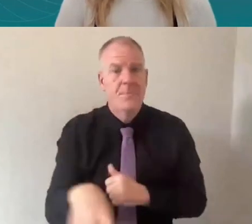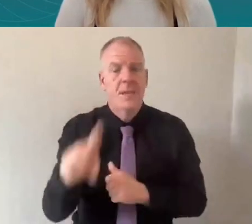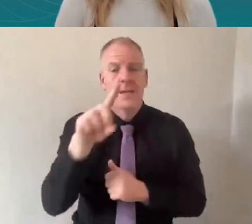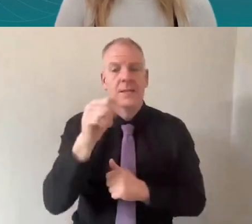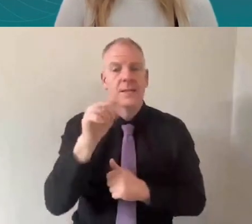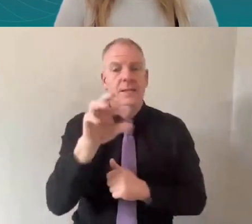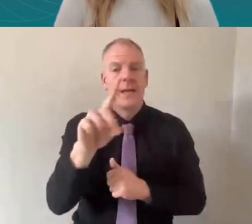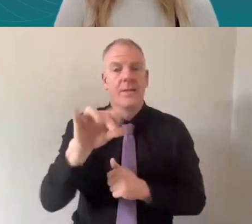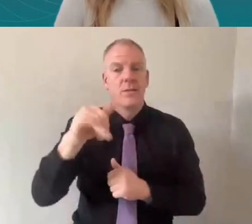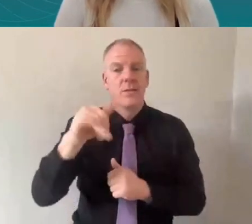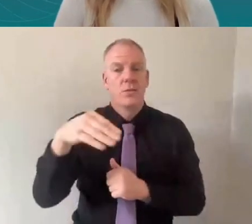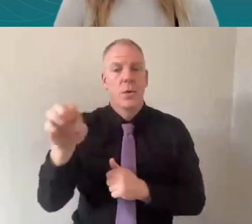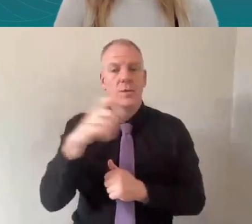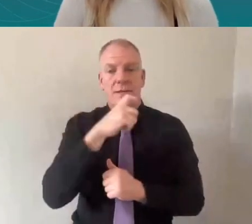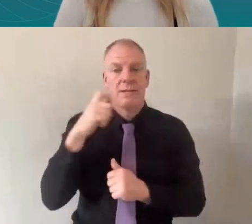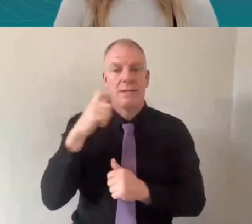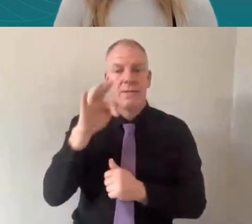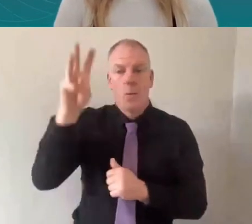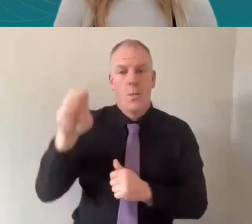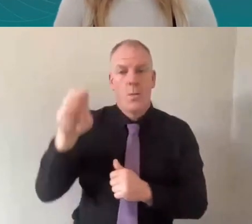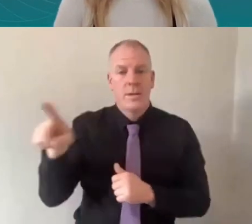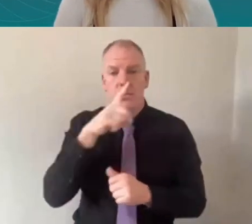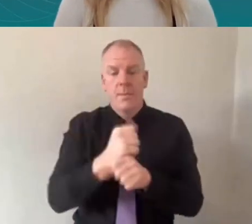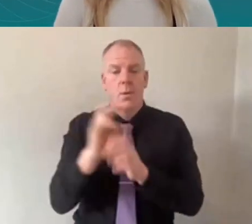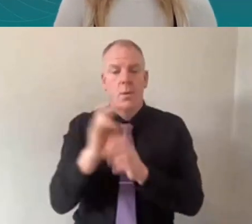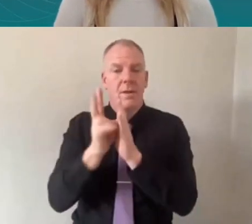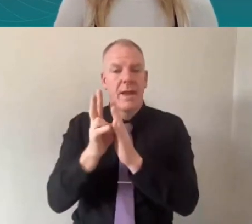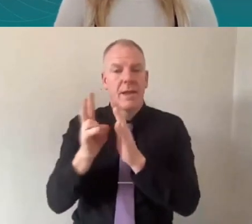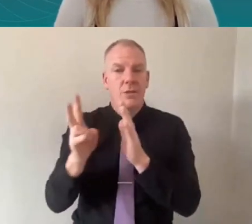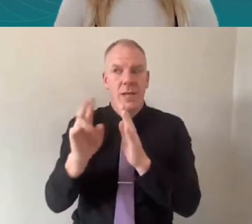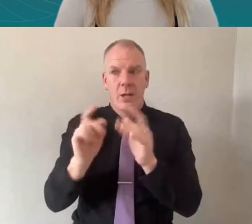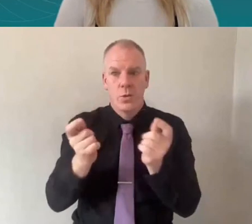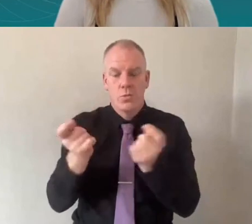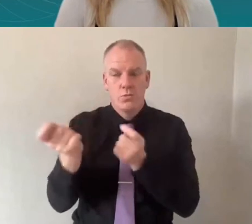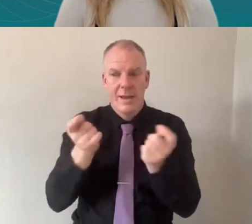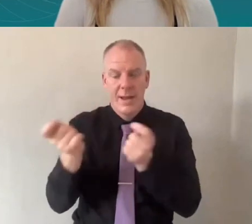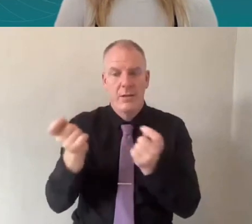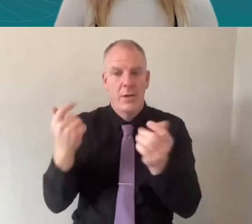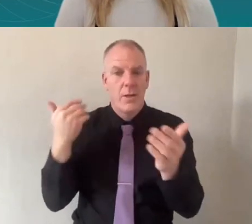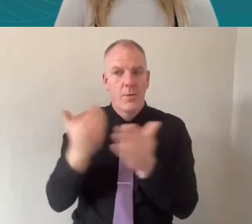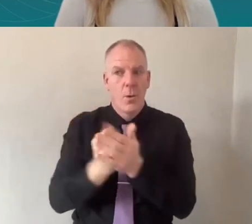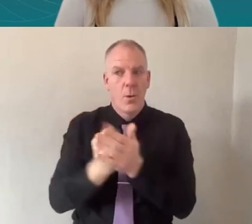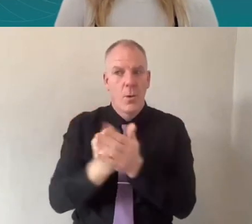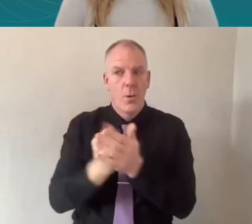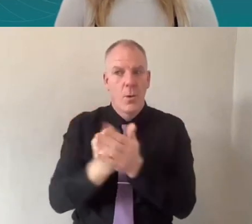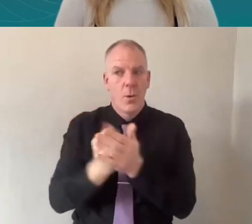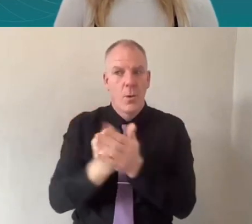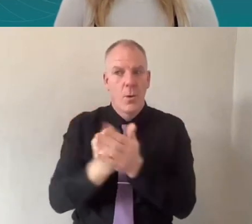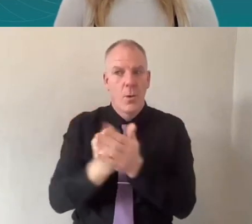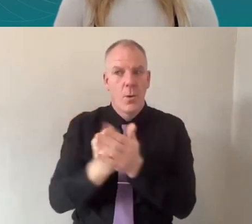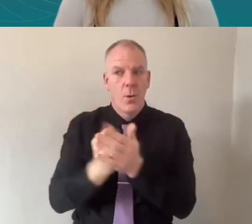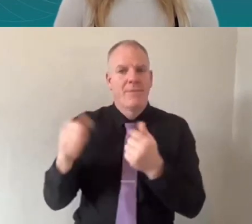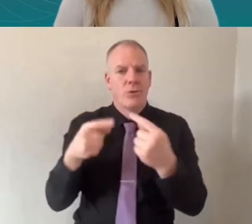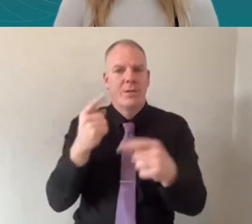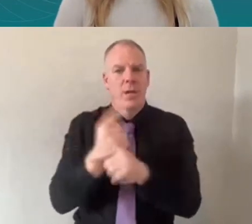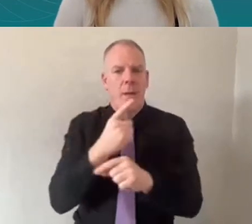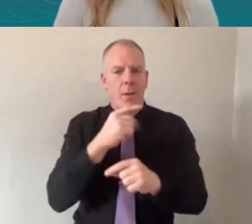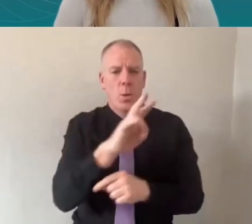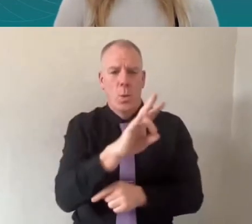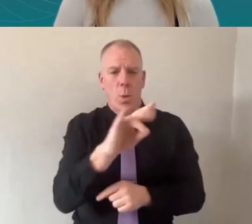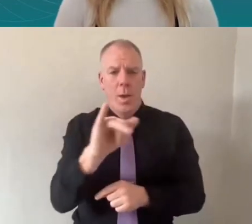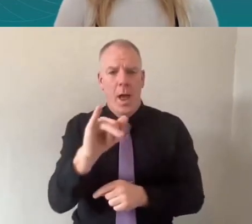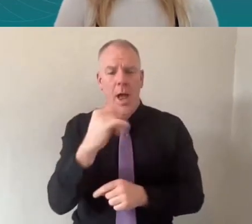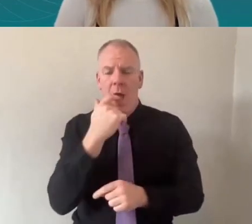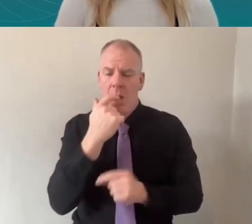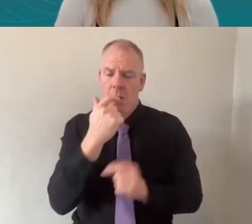his contribution the challenges of qualifications and quality regulators over the period of the pandemic. But QQI has shown enormous commitment